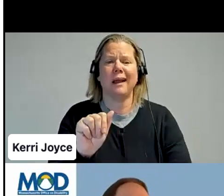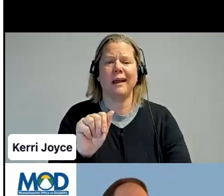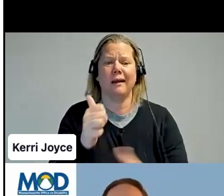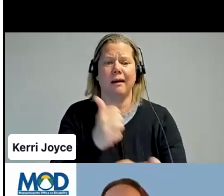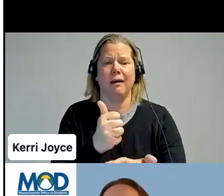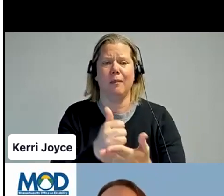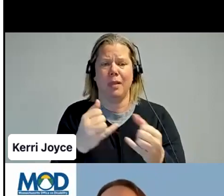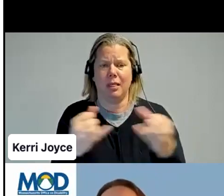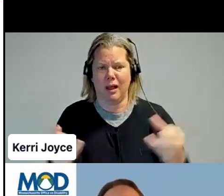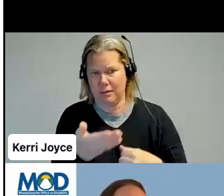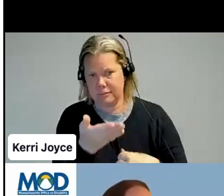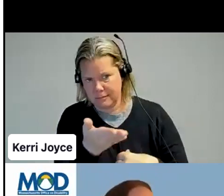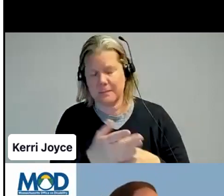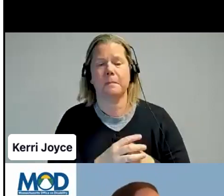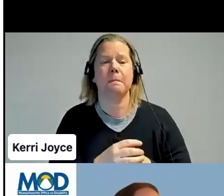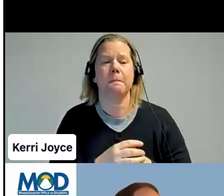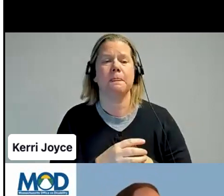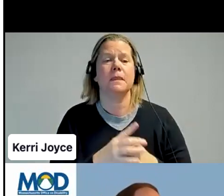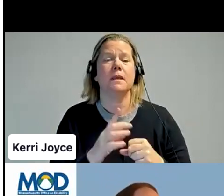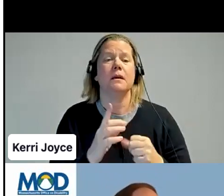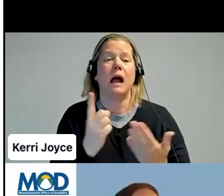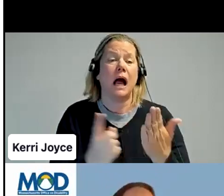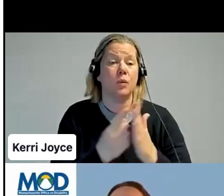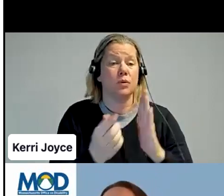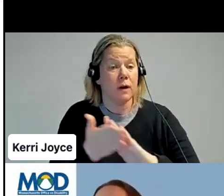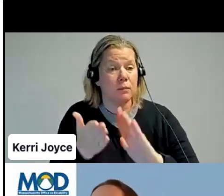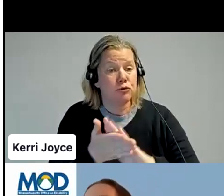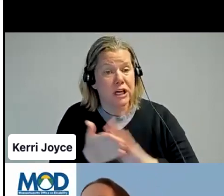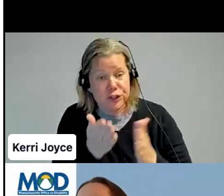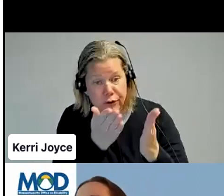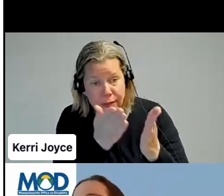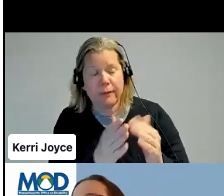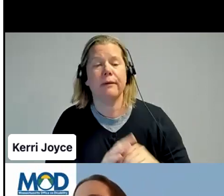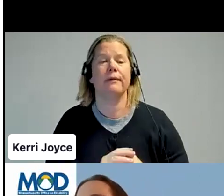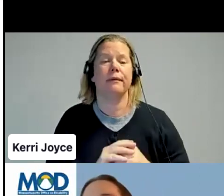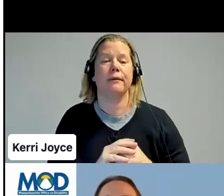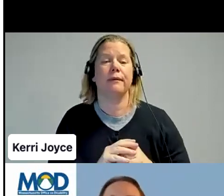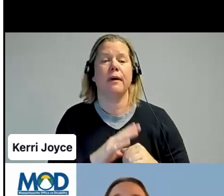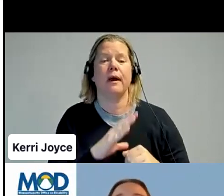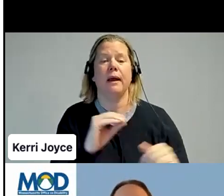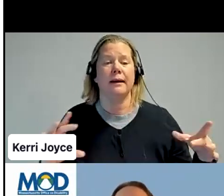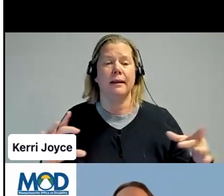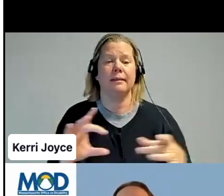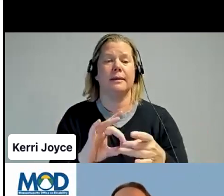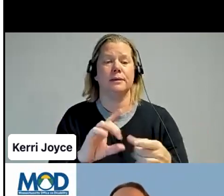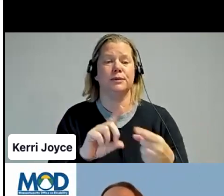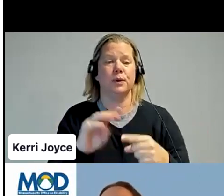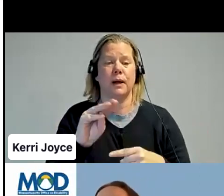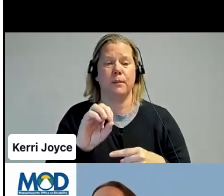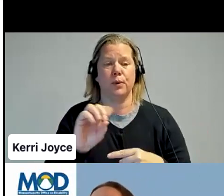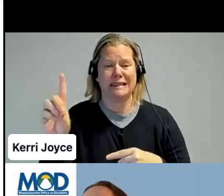here and their hours of operation. We're also giving you links to